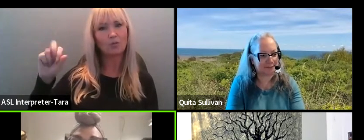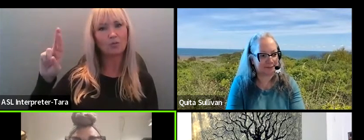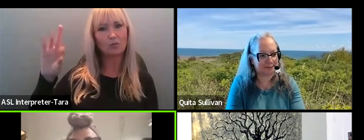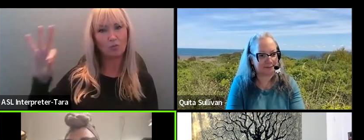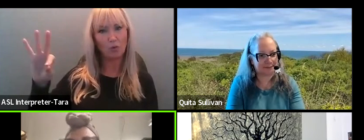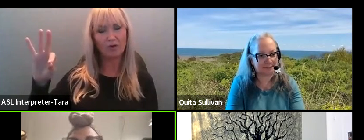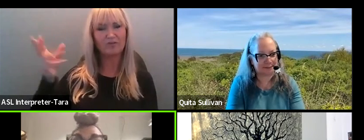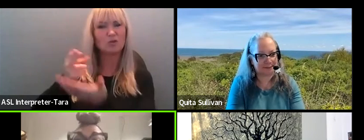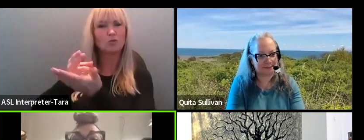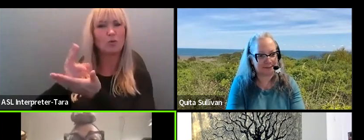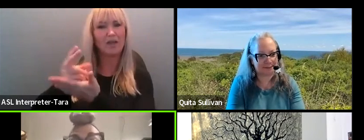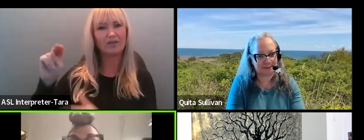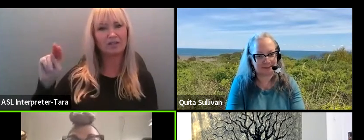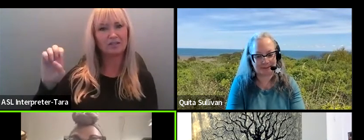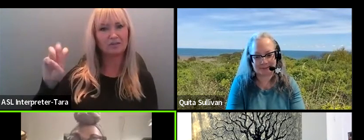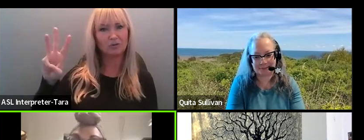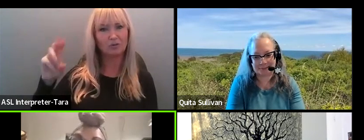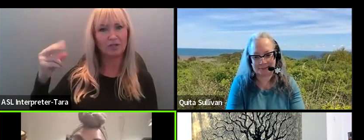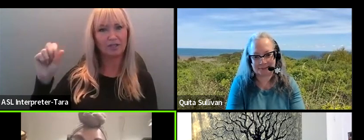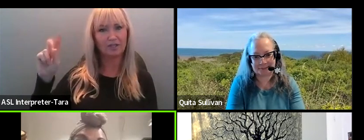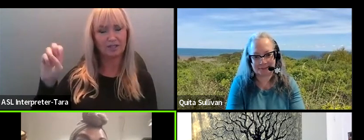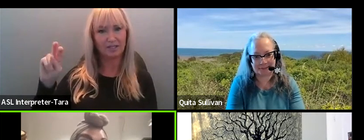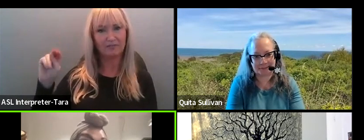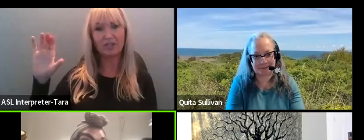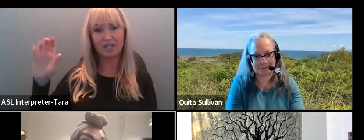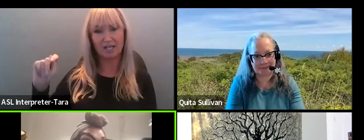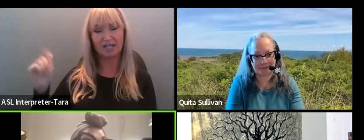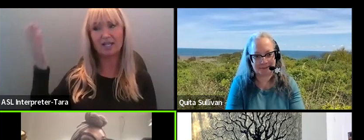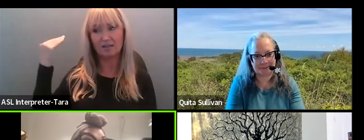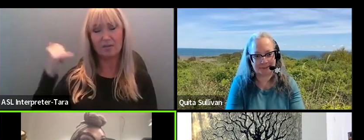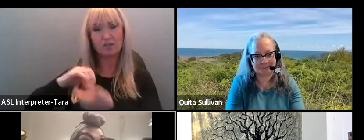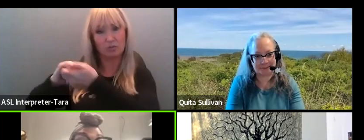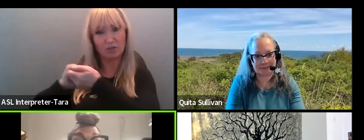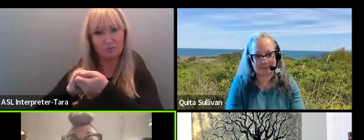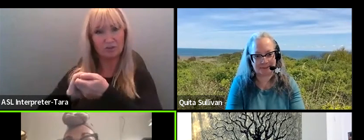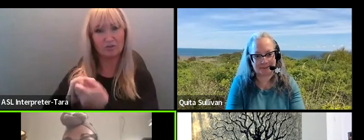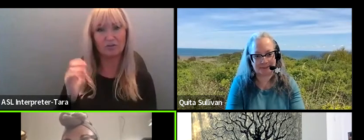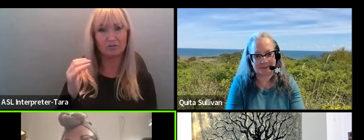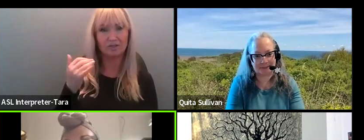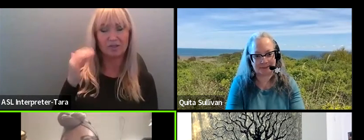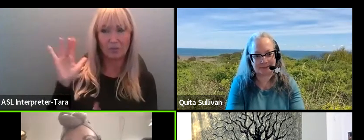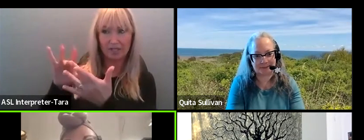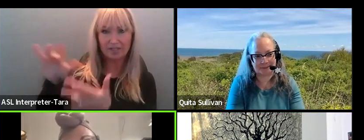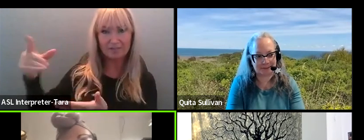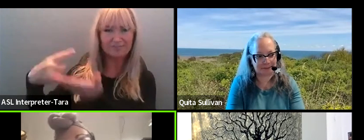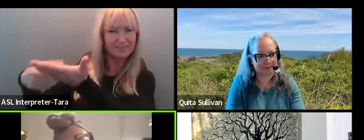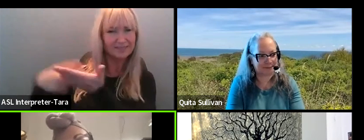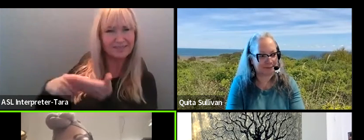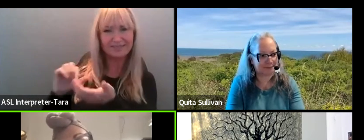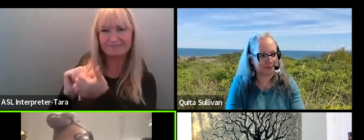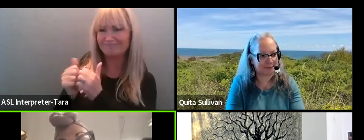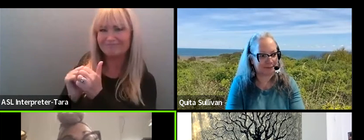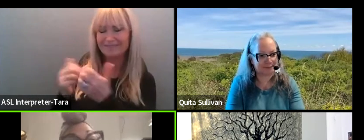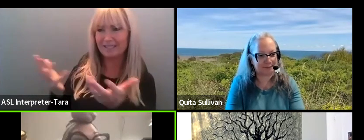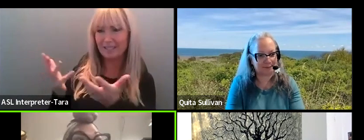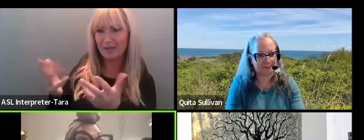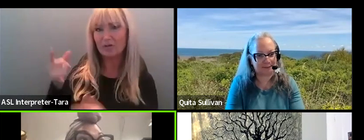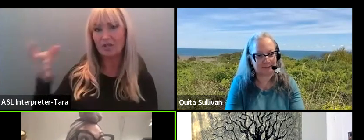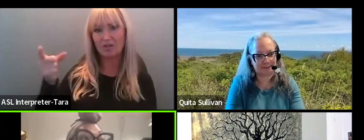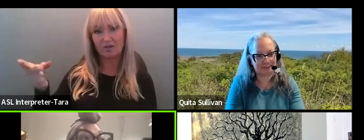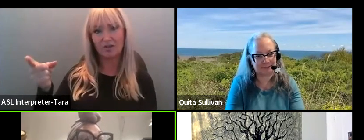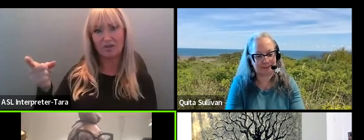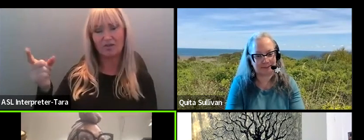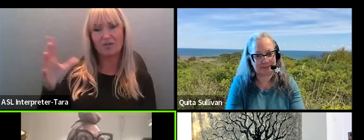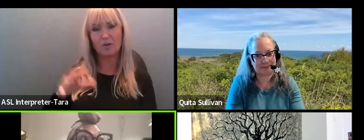collaborator in the past. We've been talking about what was possible with collaboration. They were gonna host my first ever New Haven-based La